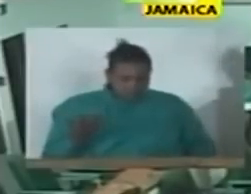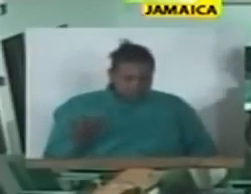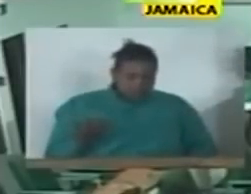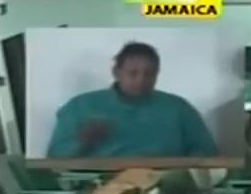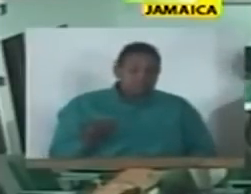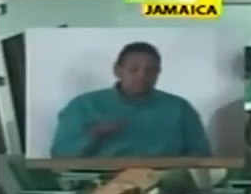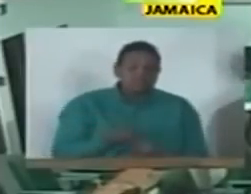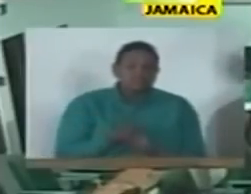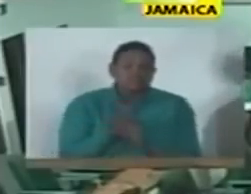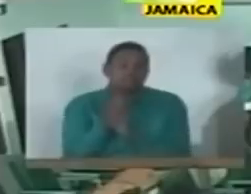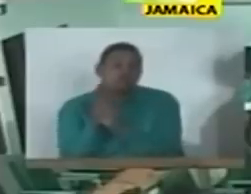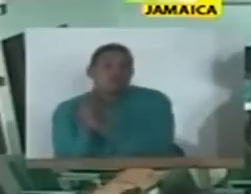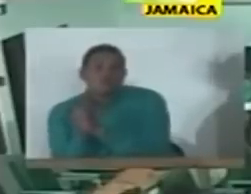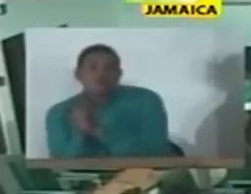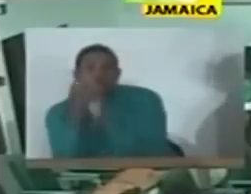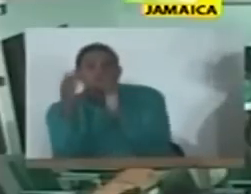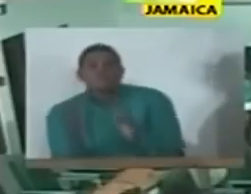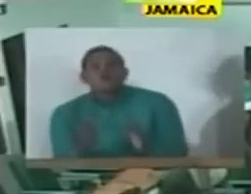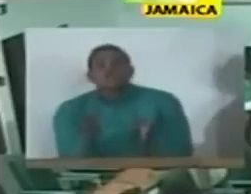appropriate person